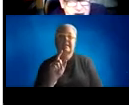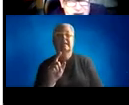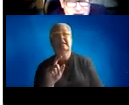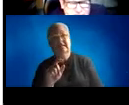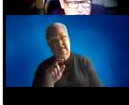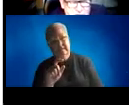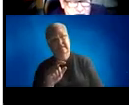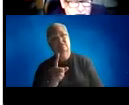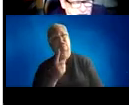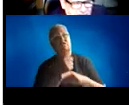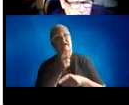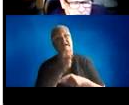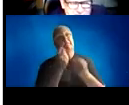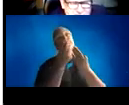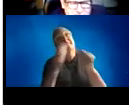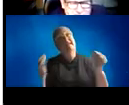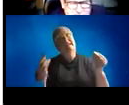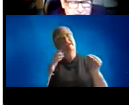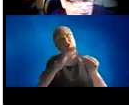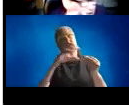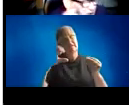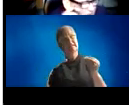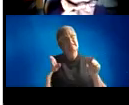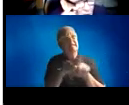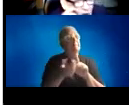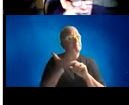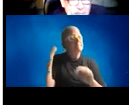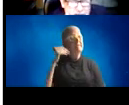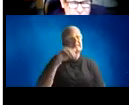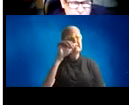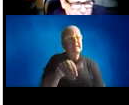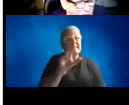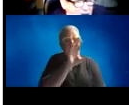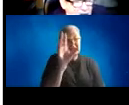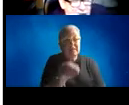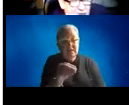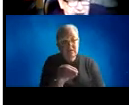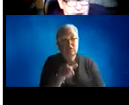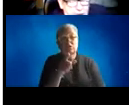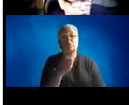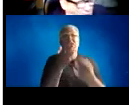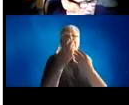in many countries, and we had this, I think, last time in South Africa, that if you are on a pension,